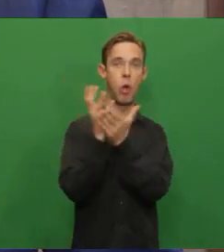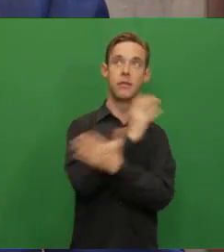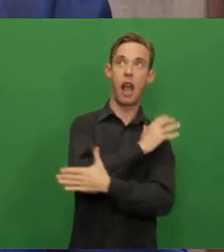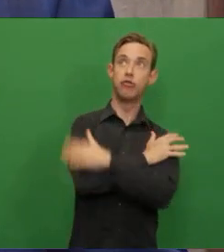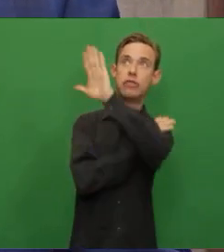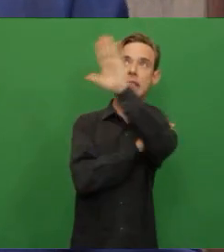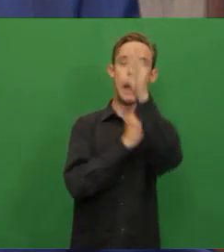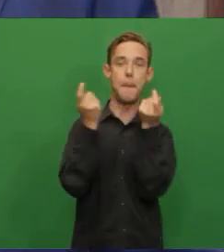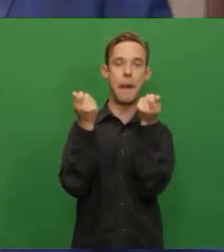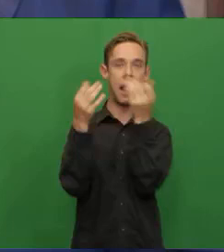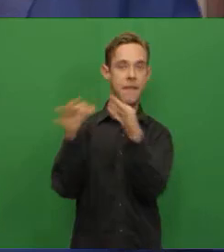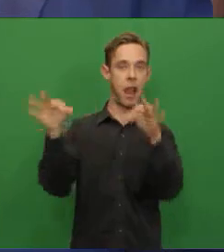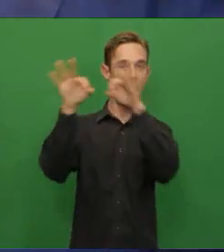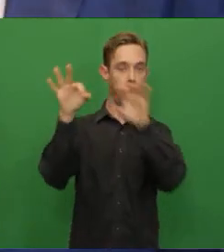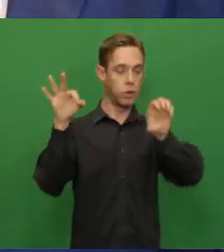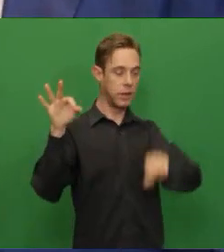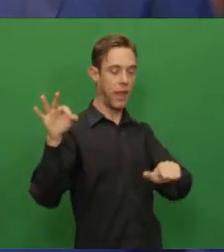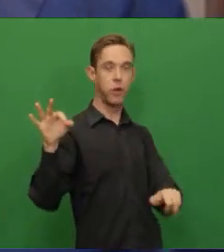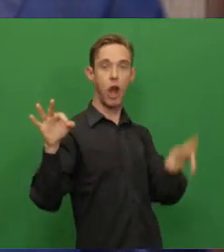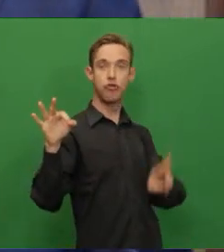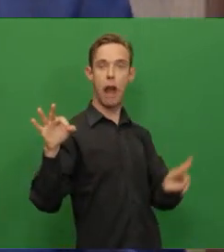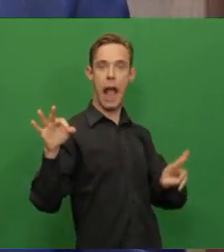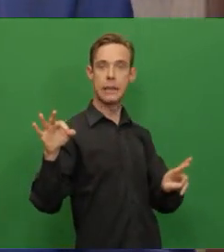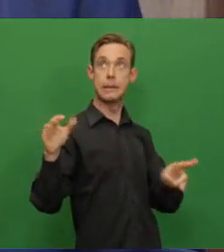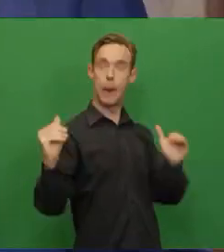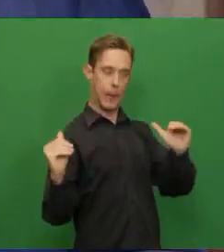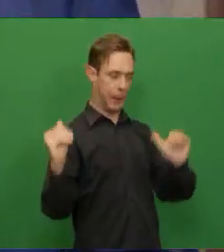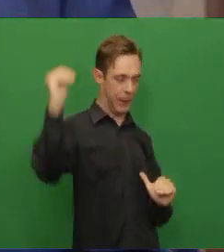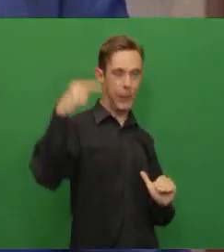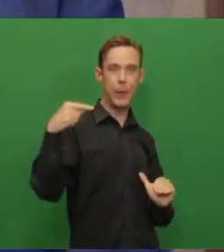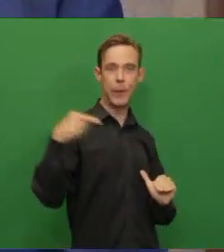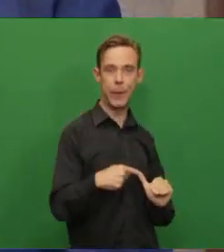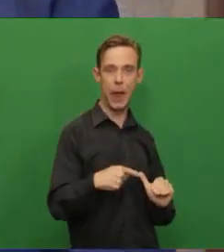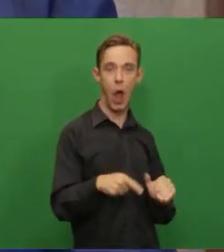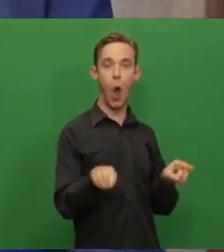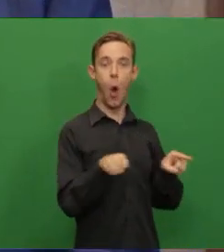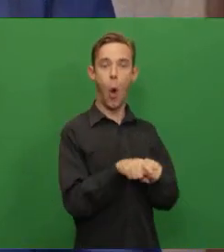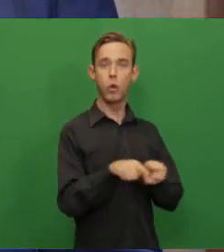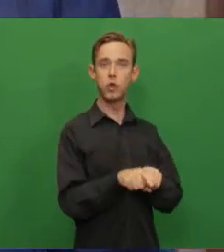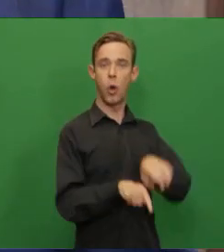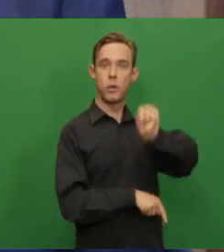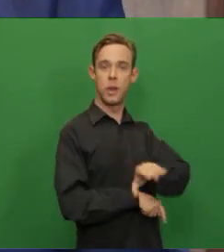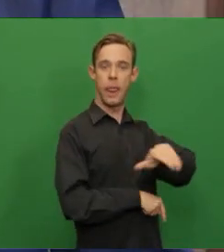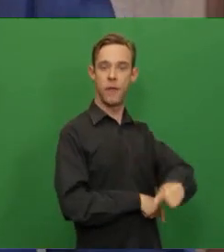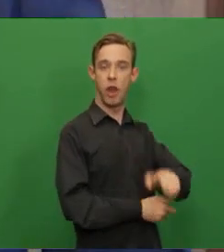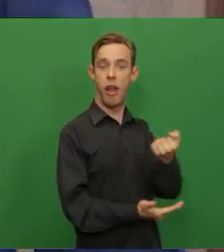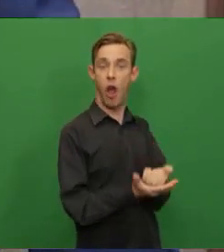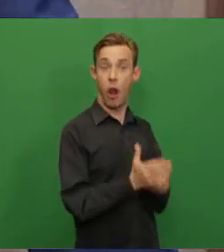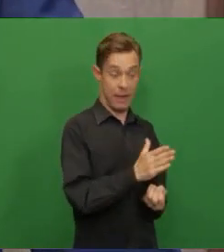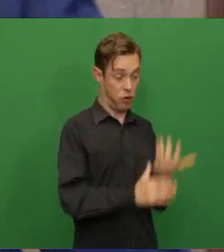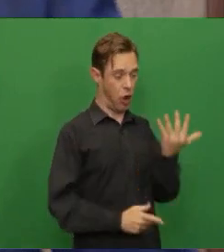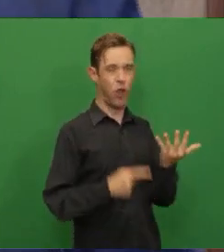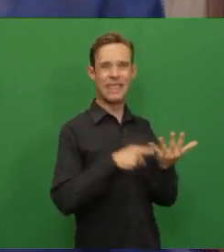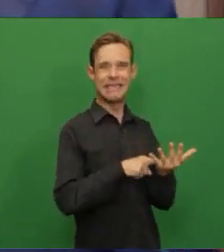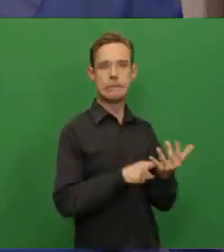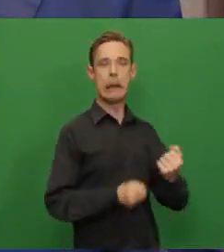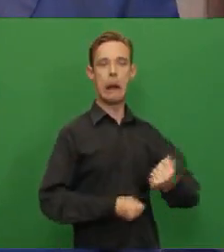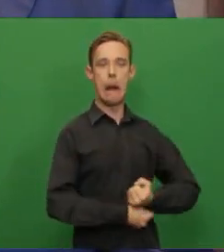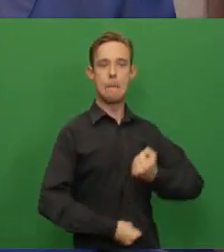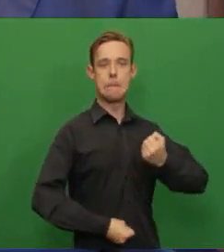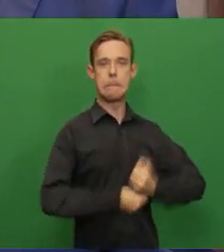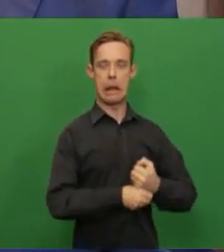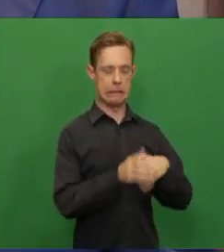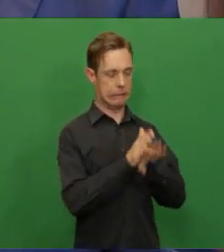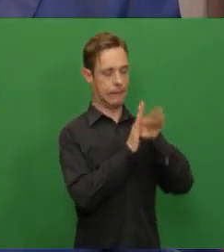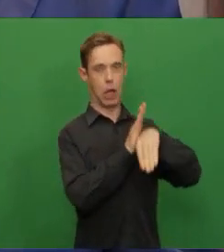increasing inflation since March 2018. At the same time, domestic growth remains